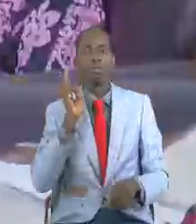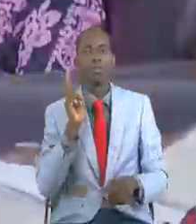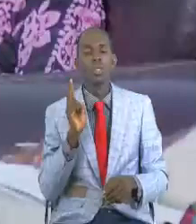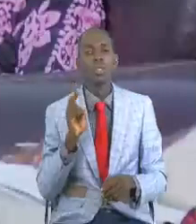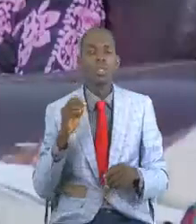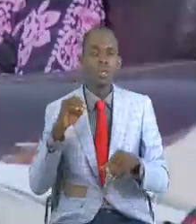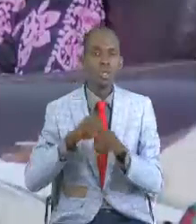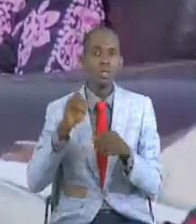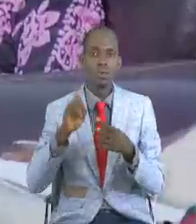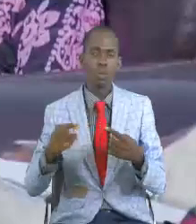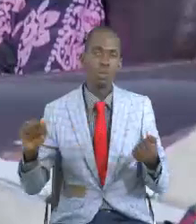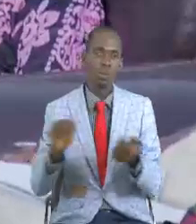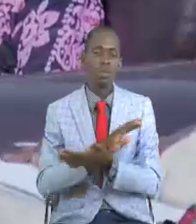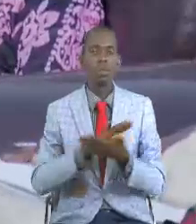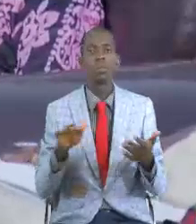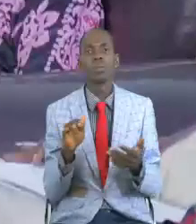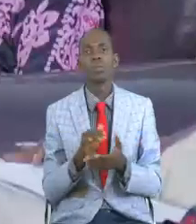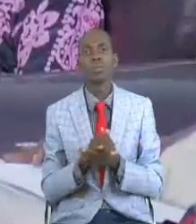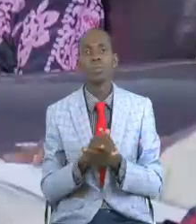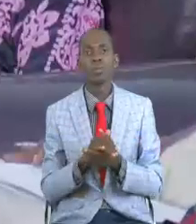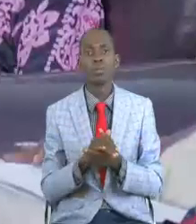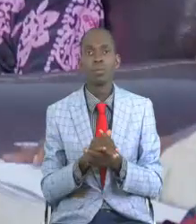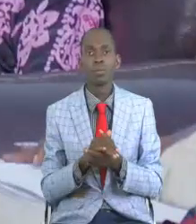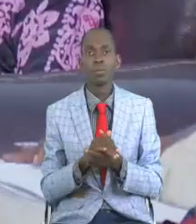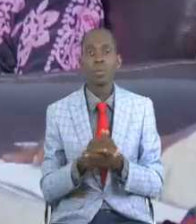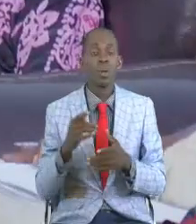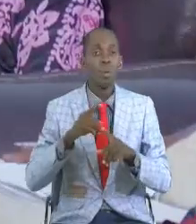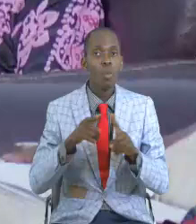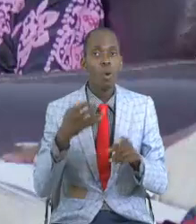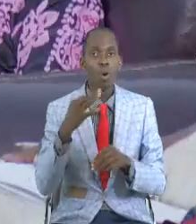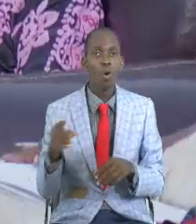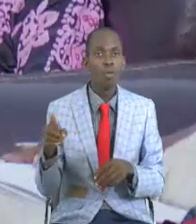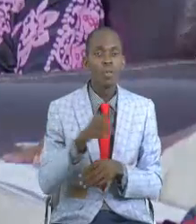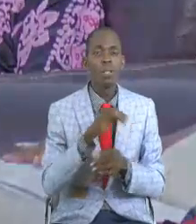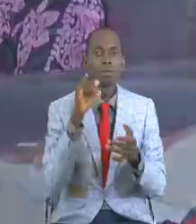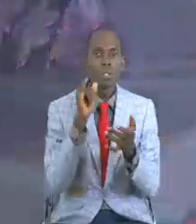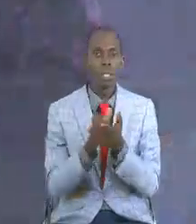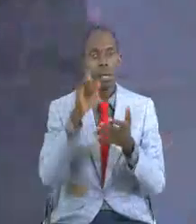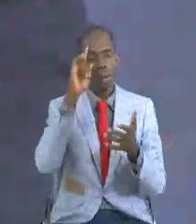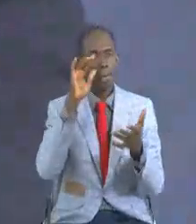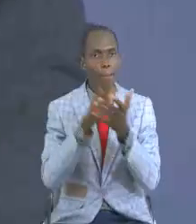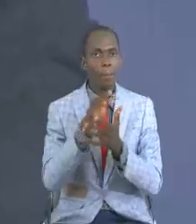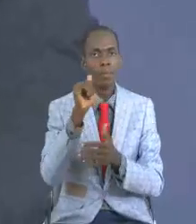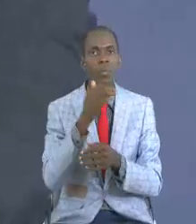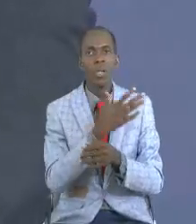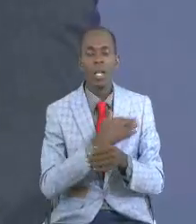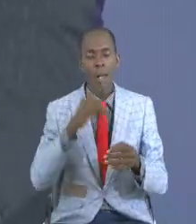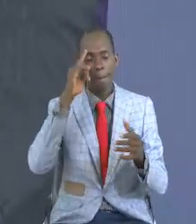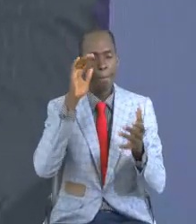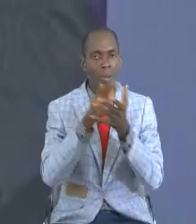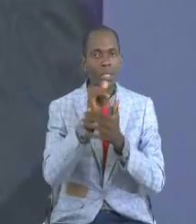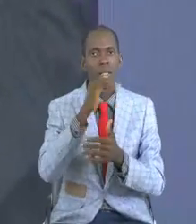perdition, but of them that believe and believe and believe to